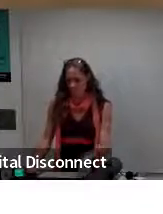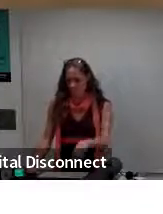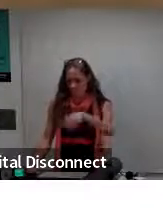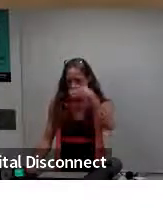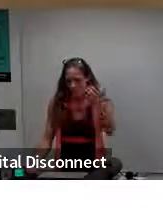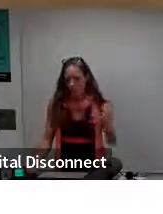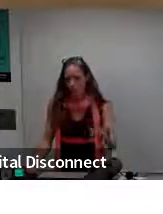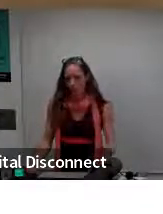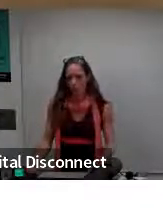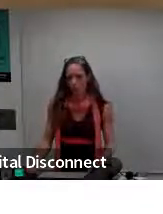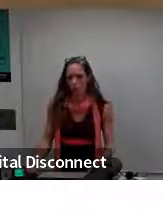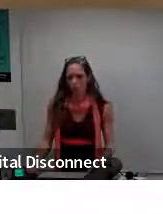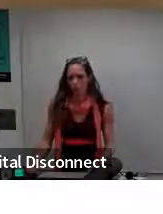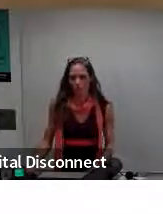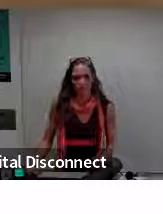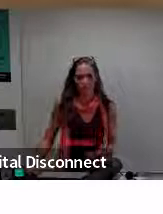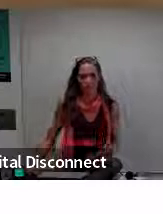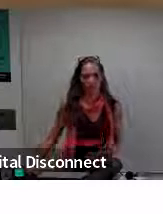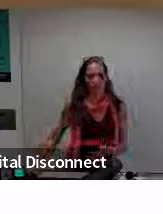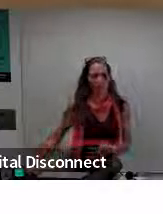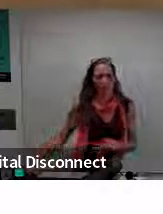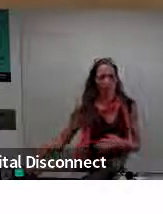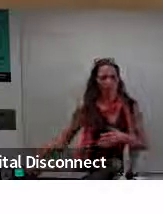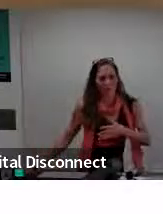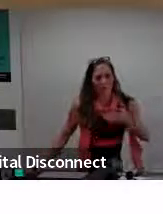my book is that of the top YouTube influencers in the